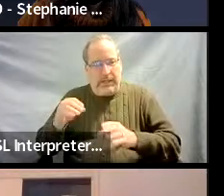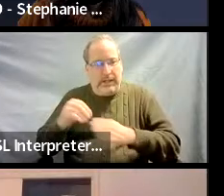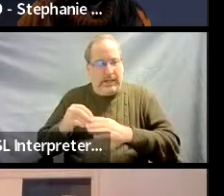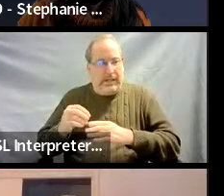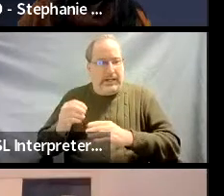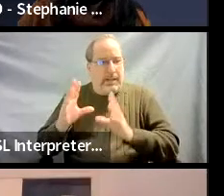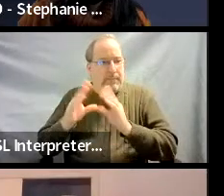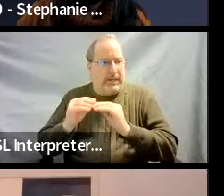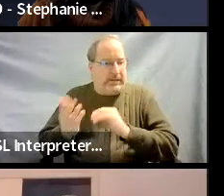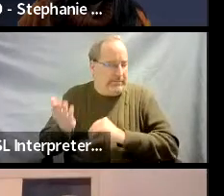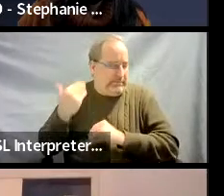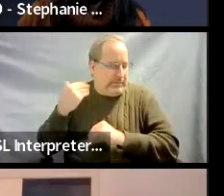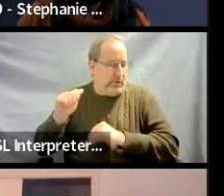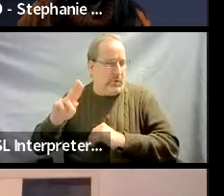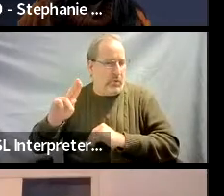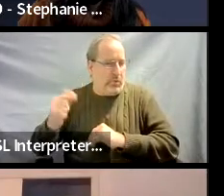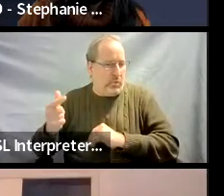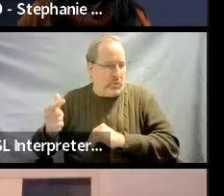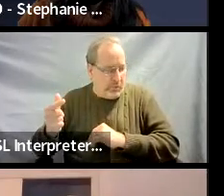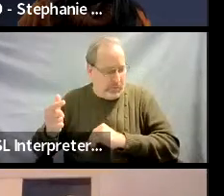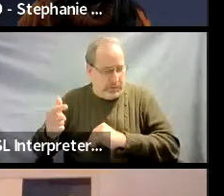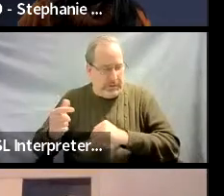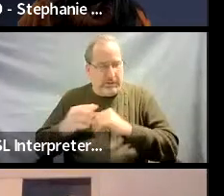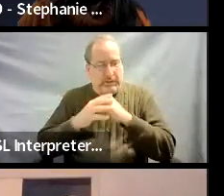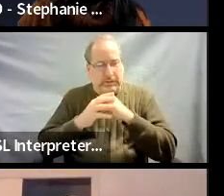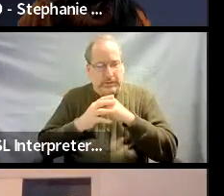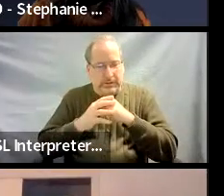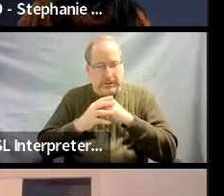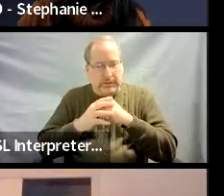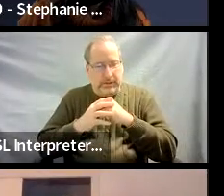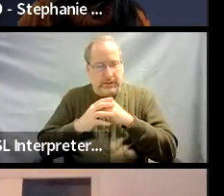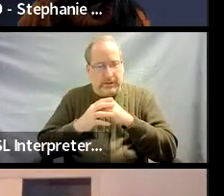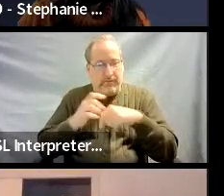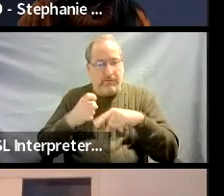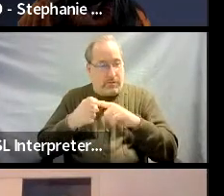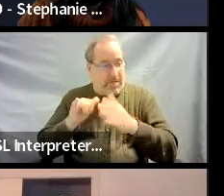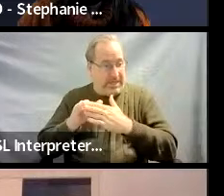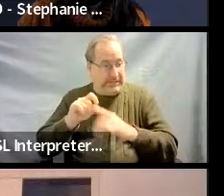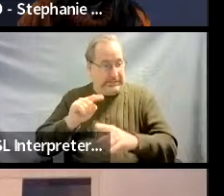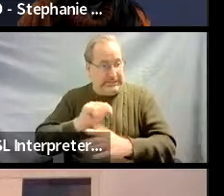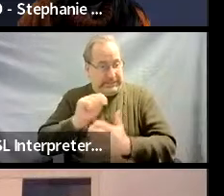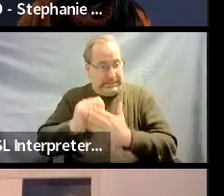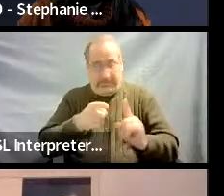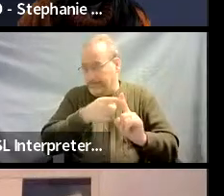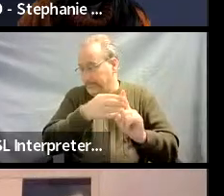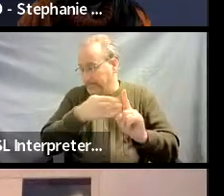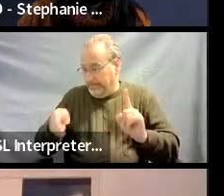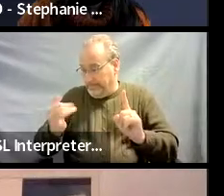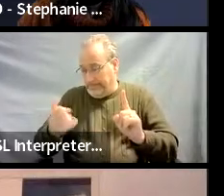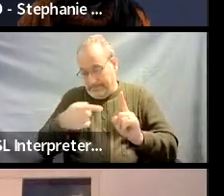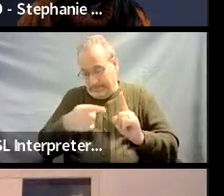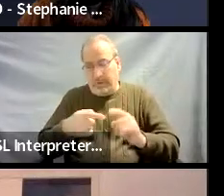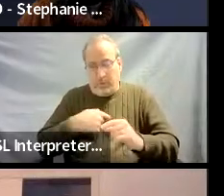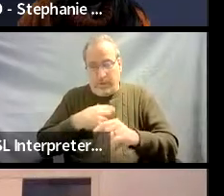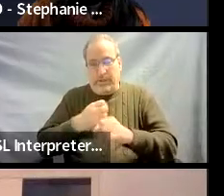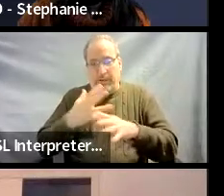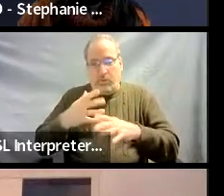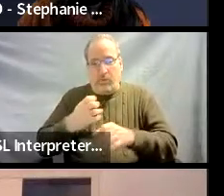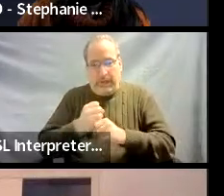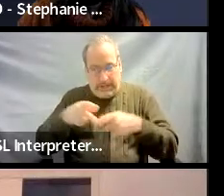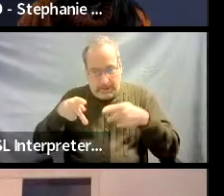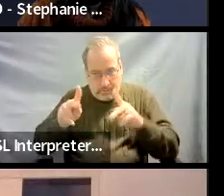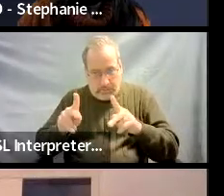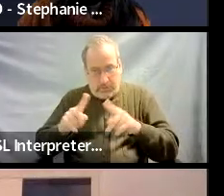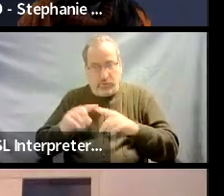in August. And since then, a lot has happened. We received permission to do